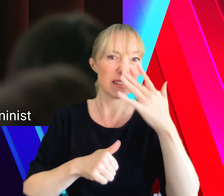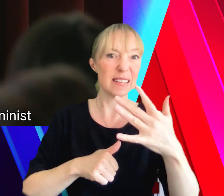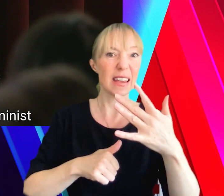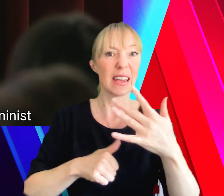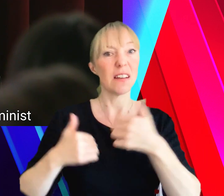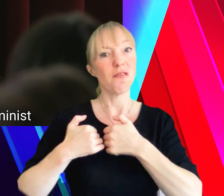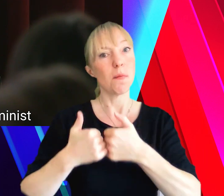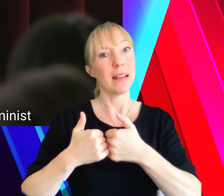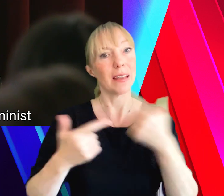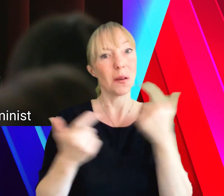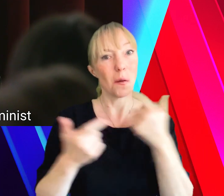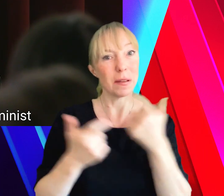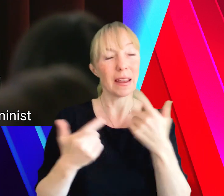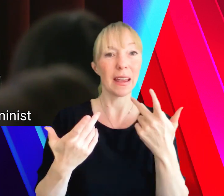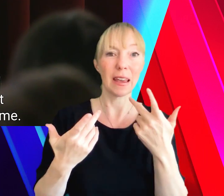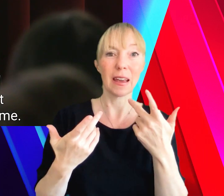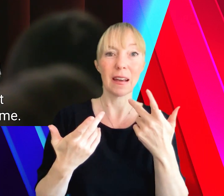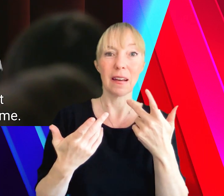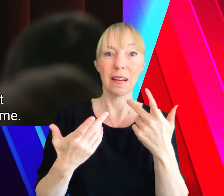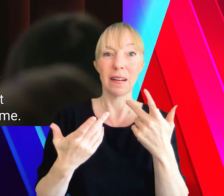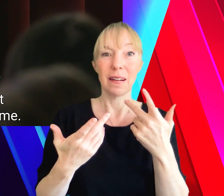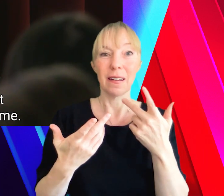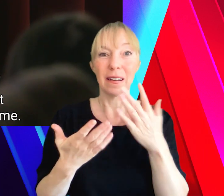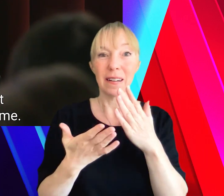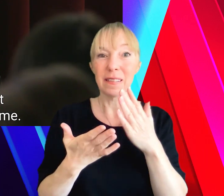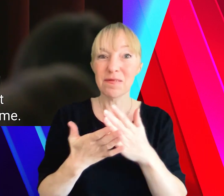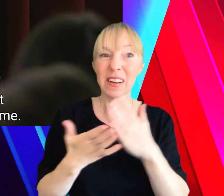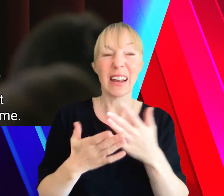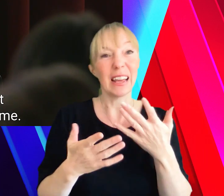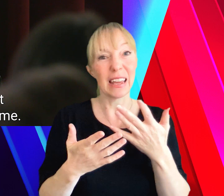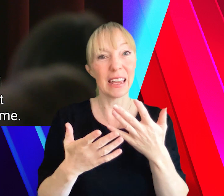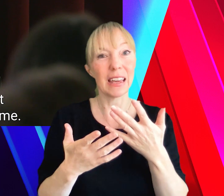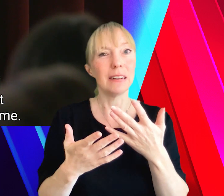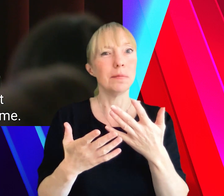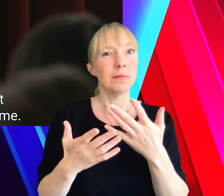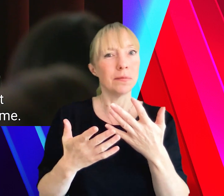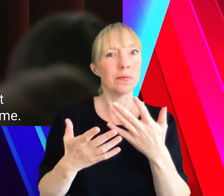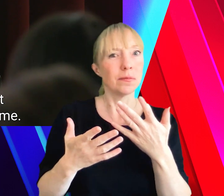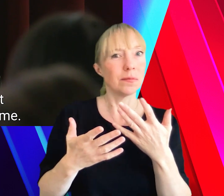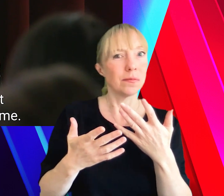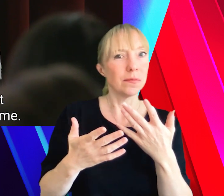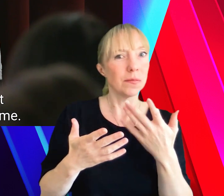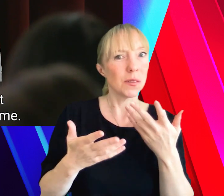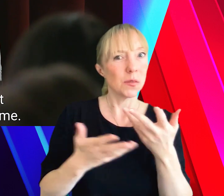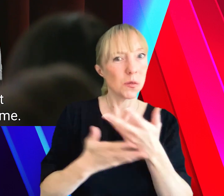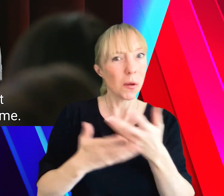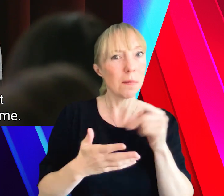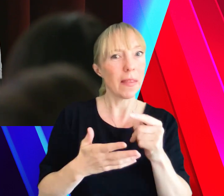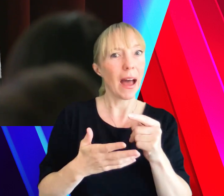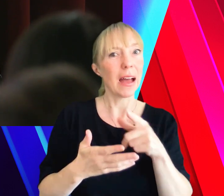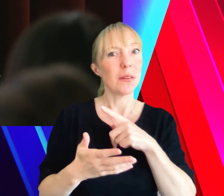the first teen rom-com that was feminist focused and really turned the tide of it. And just scraping constantly at that for me has